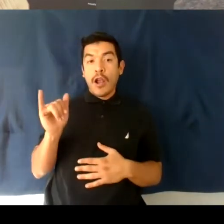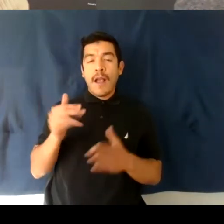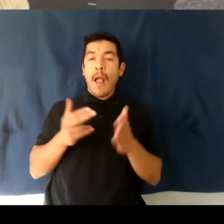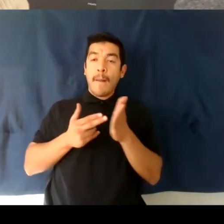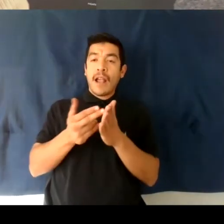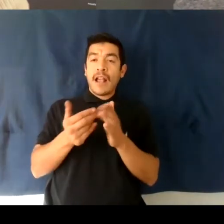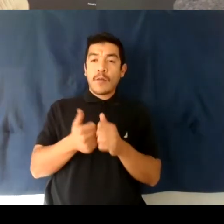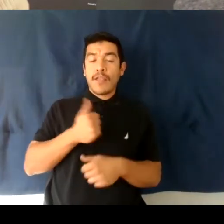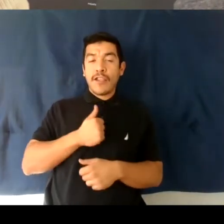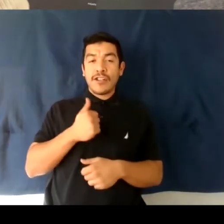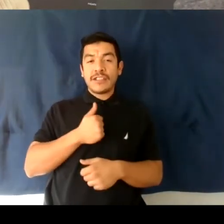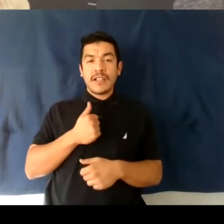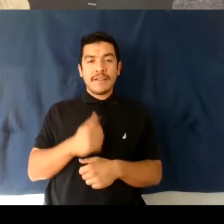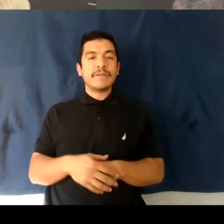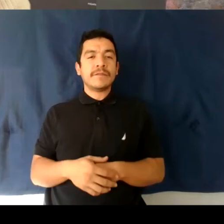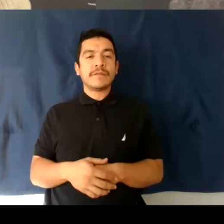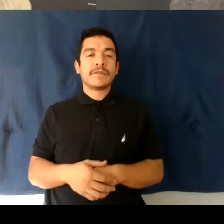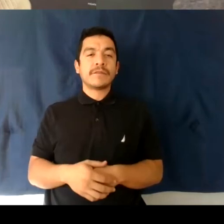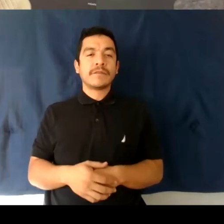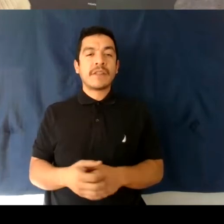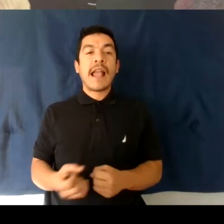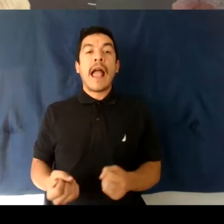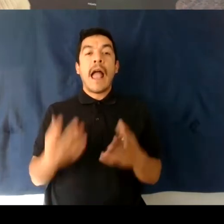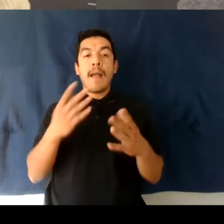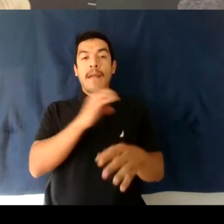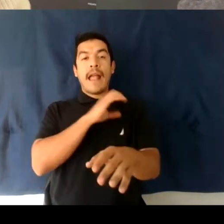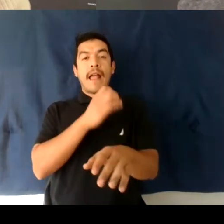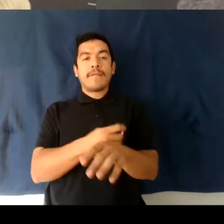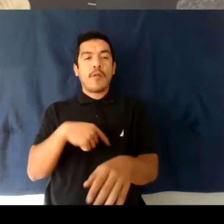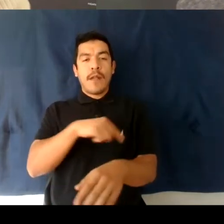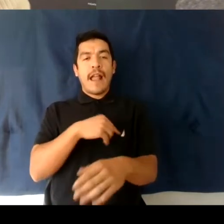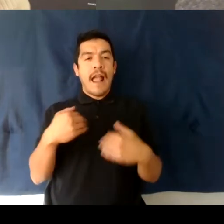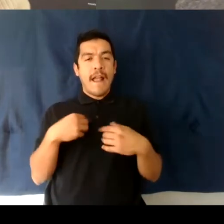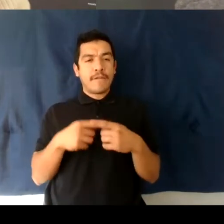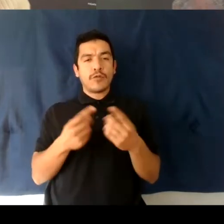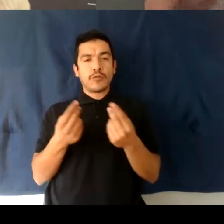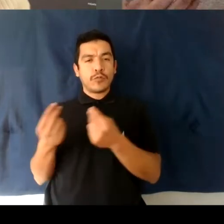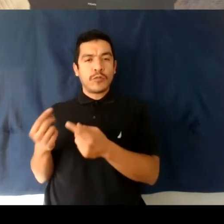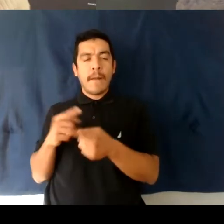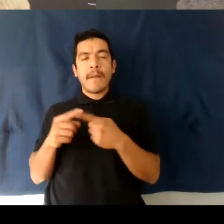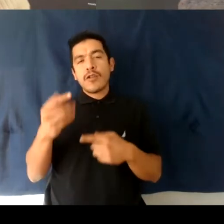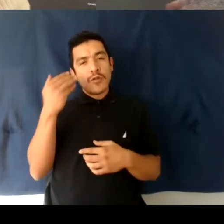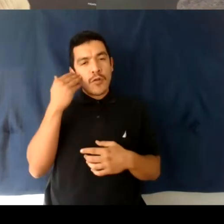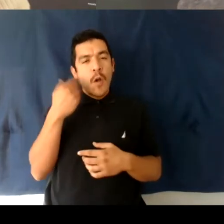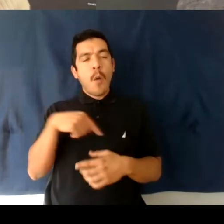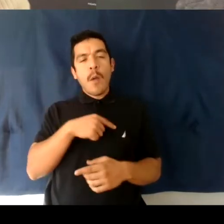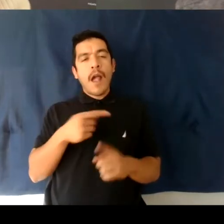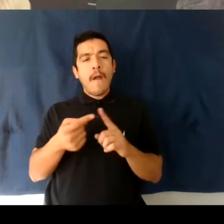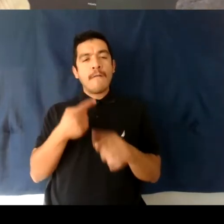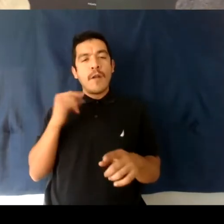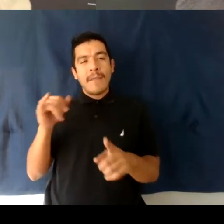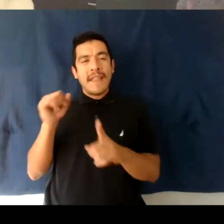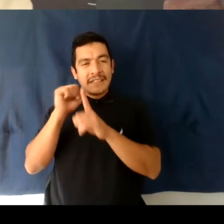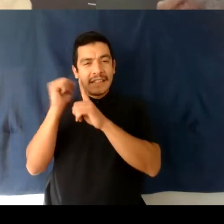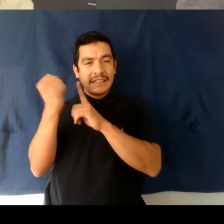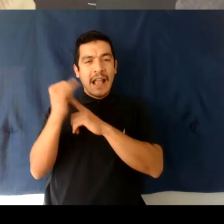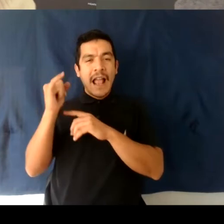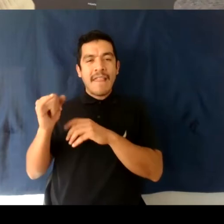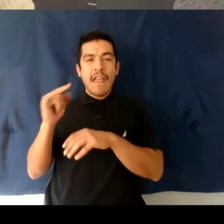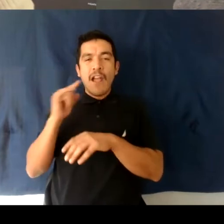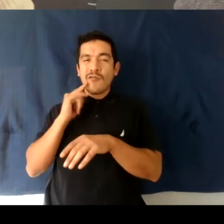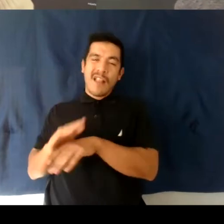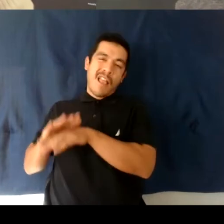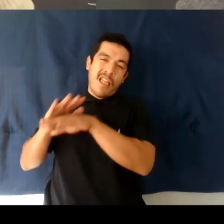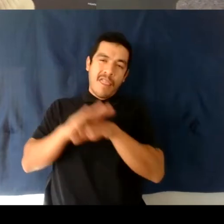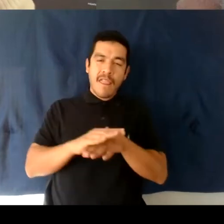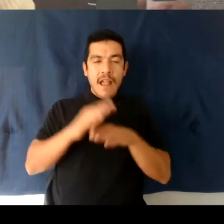with ourselves of how much energy we have to do it. But then, we come from this society that puts so much